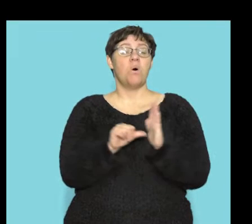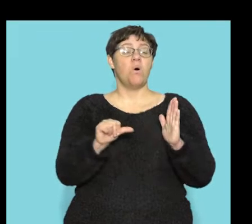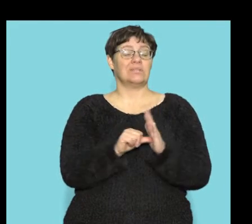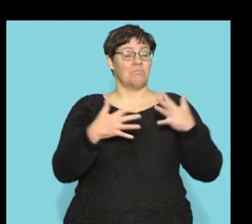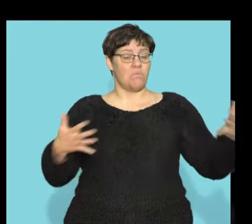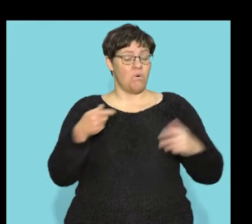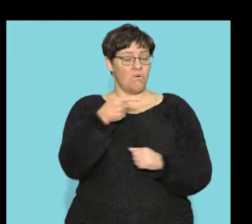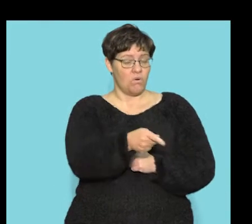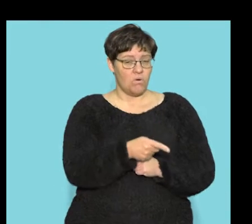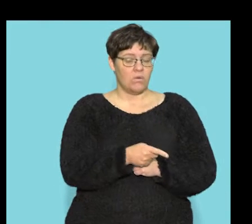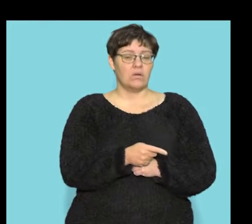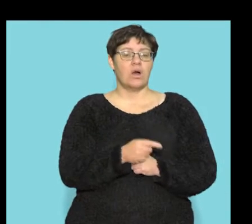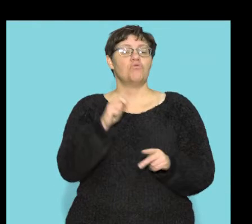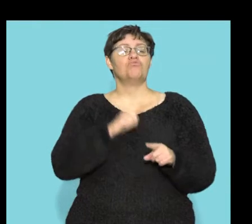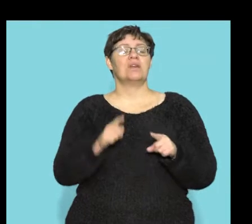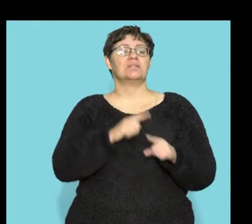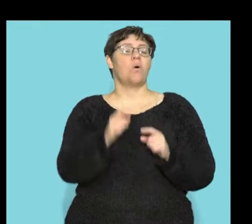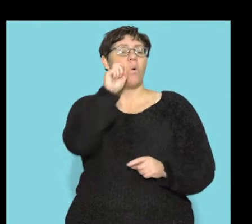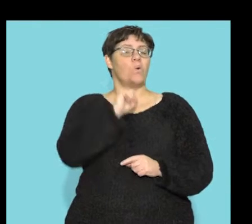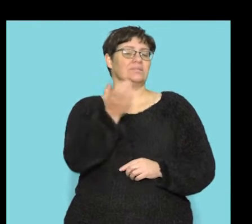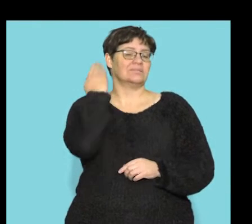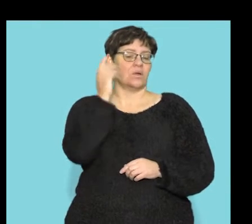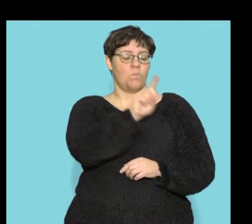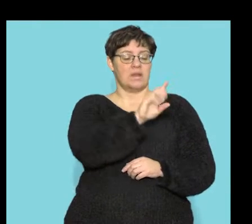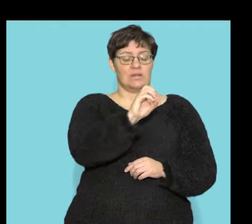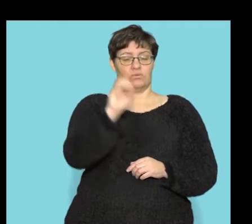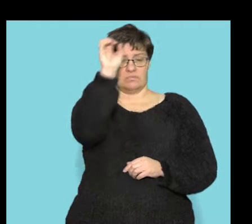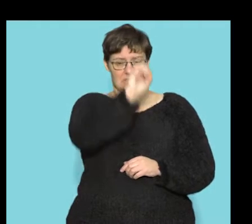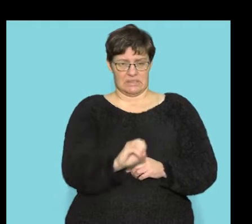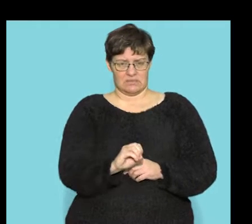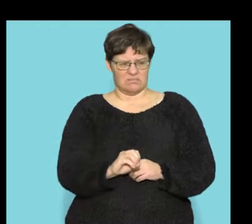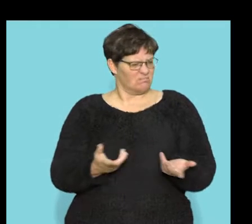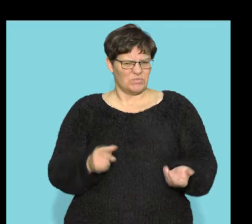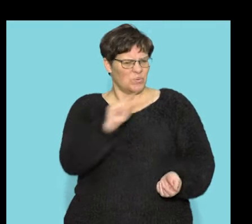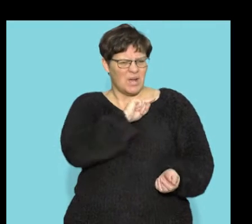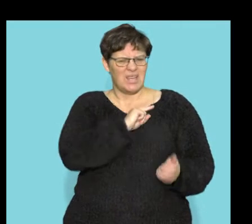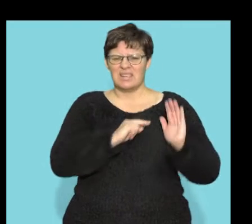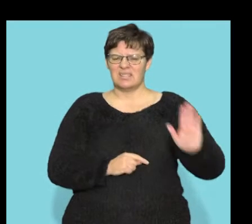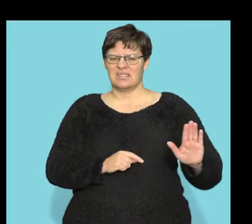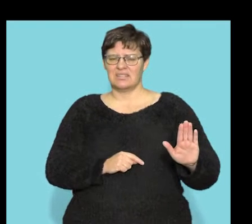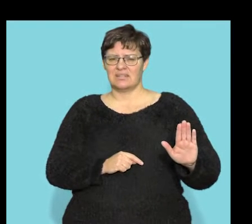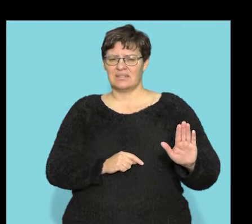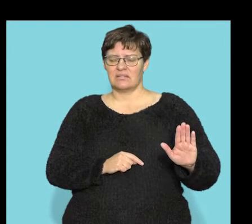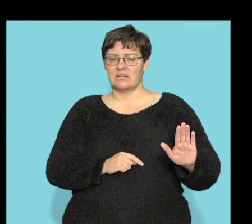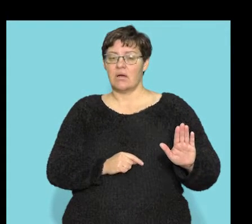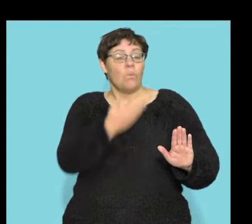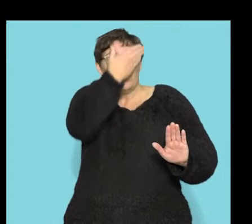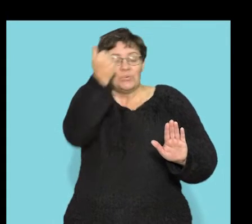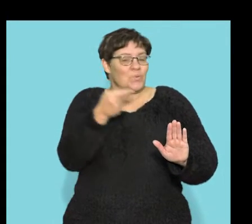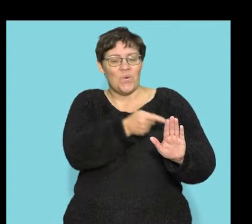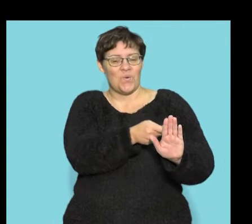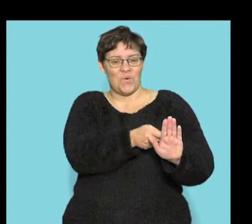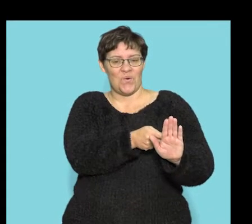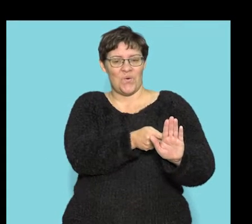the most important thing here is let your old rental be 100%. Why do we do that? Because we